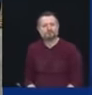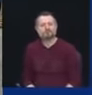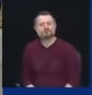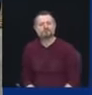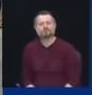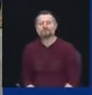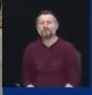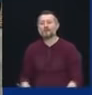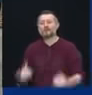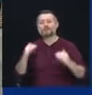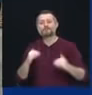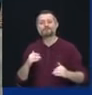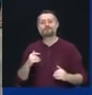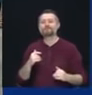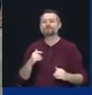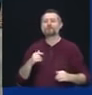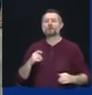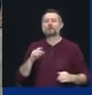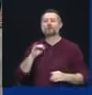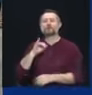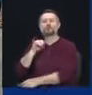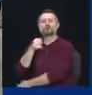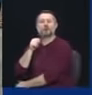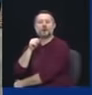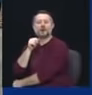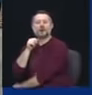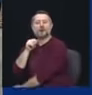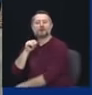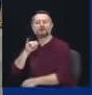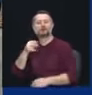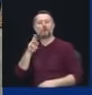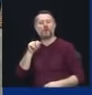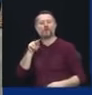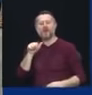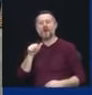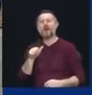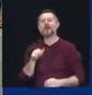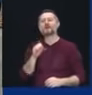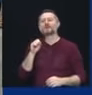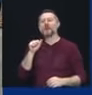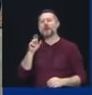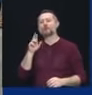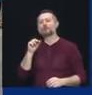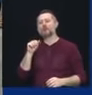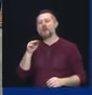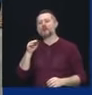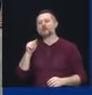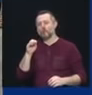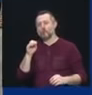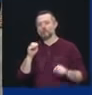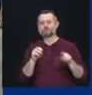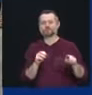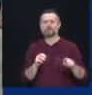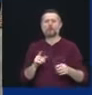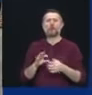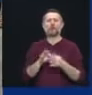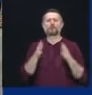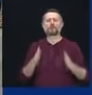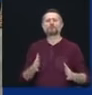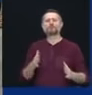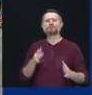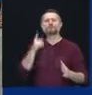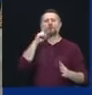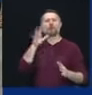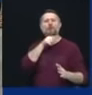And then you're going to hear from Juanita Sarmiento, from the Catskill Regional Coordinator of the Rural and Migrant